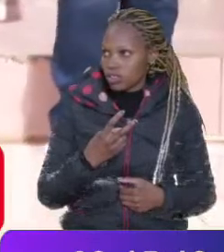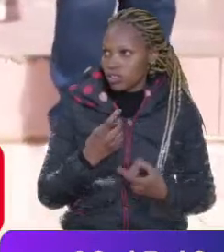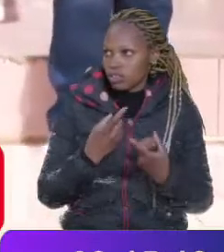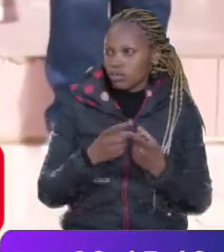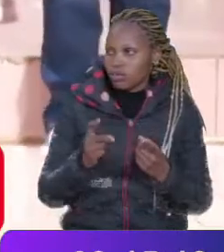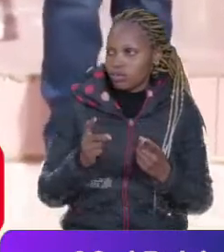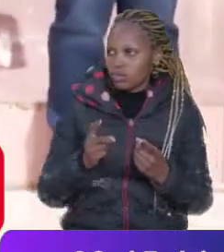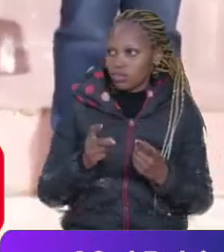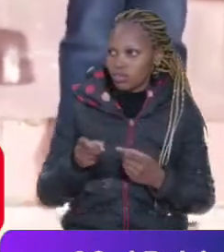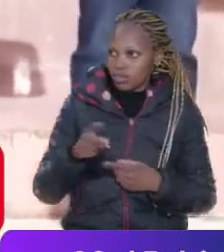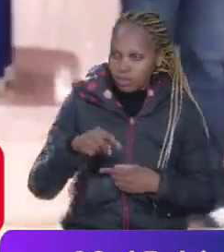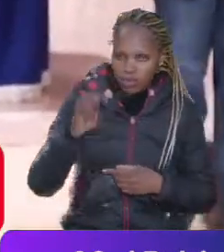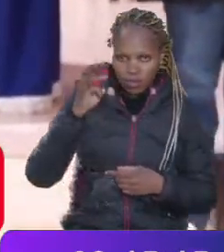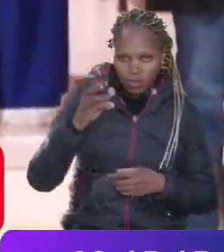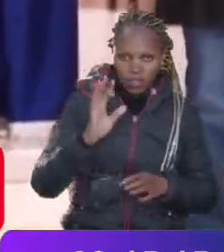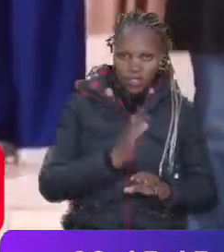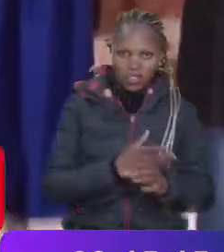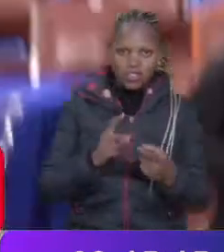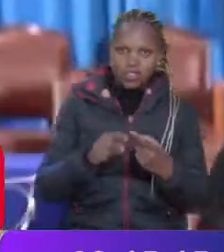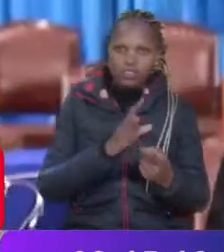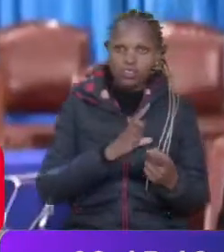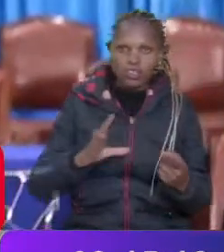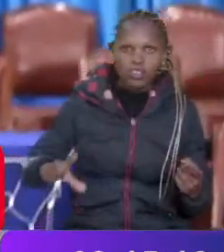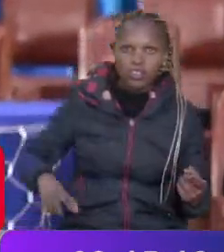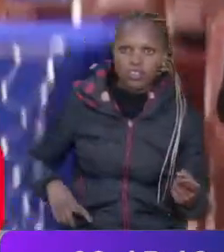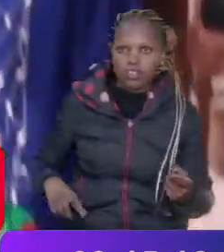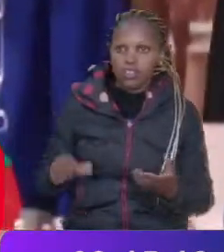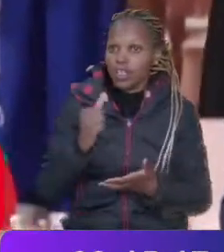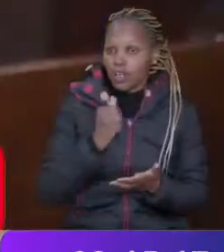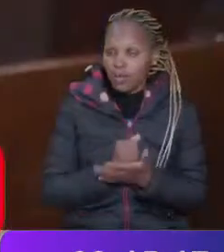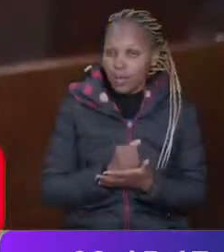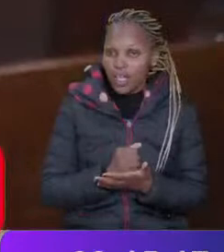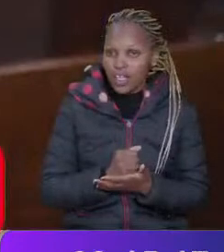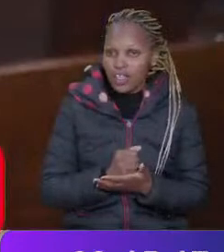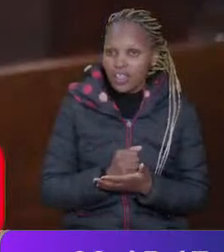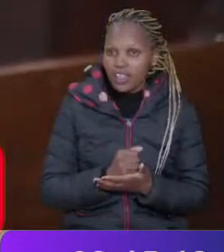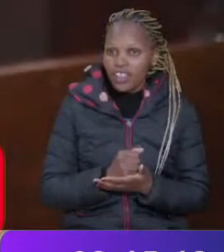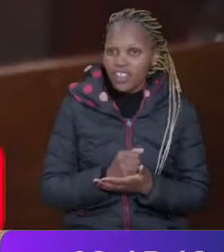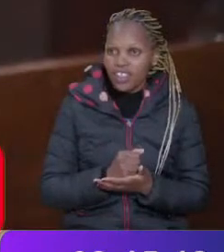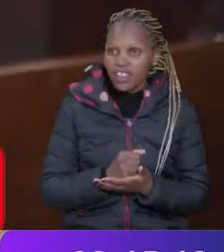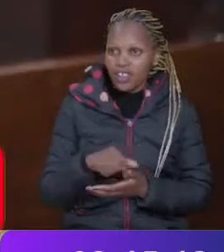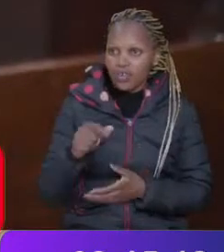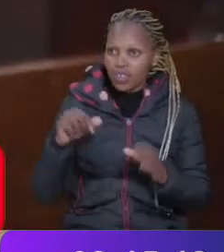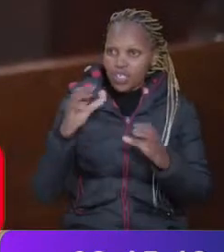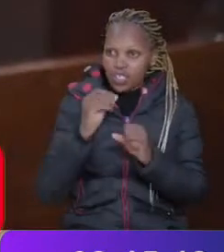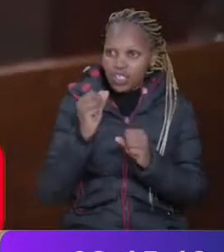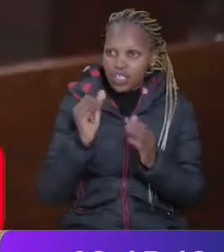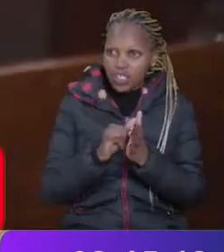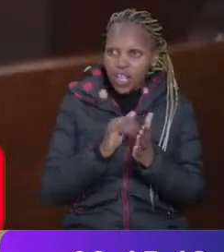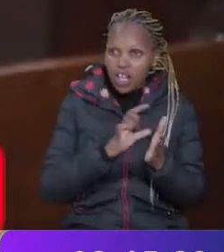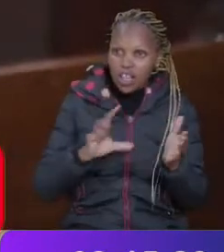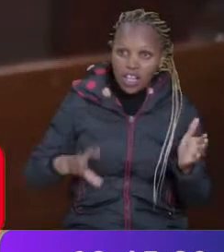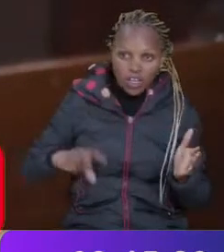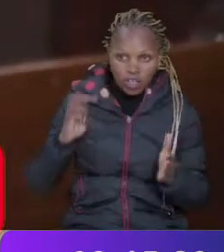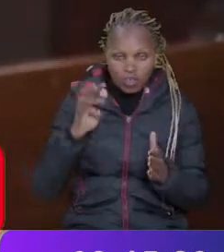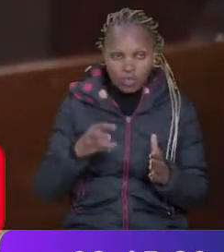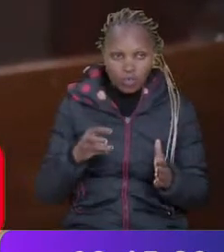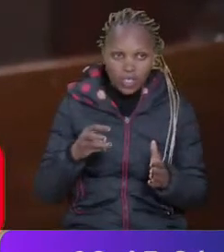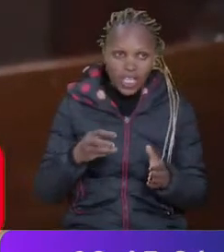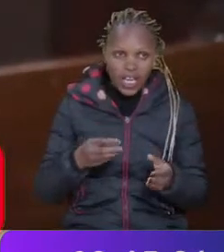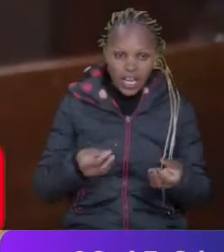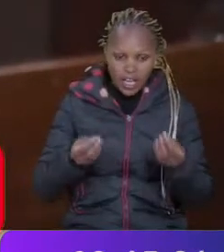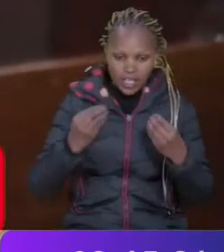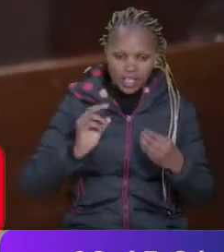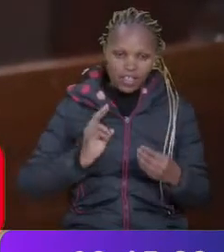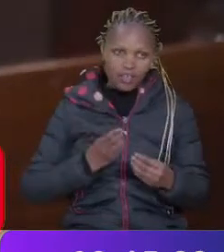but we shall sing unto the Lord. Amen? Amen. We're trusting that the Lord will grant us more grace.